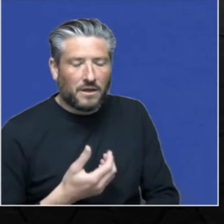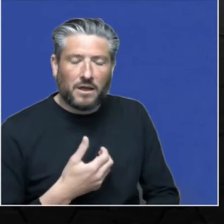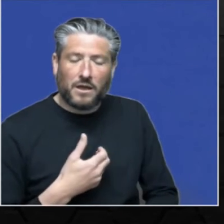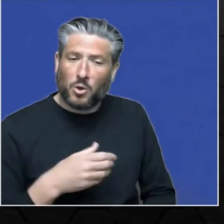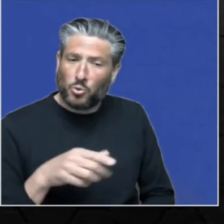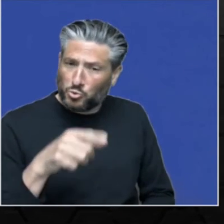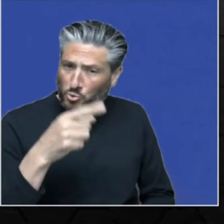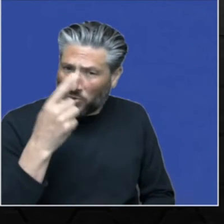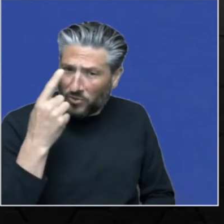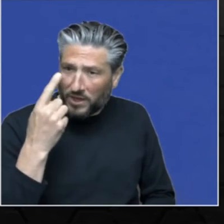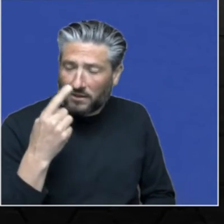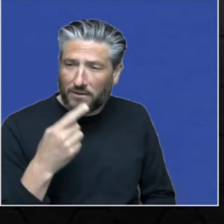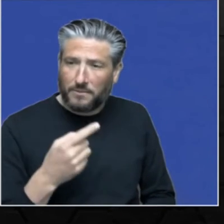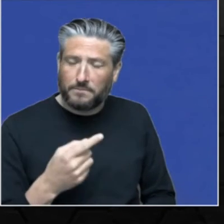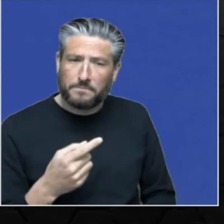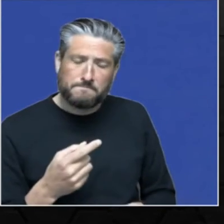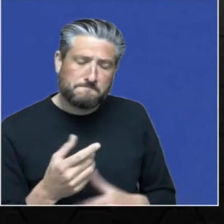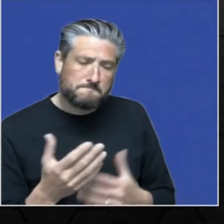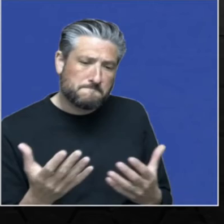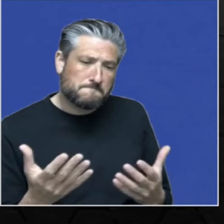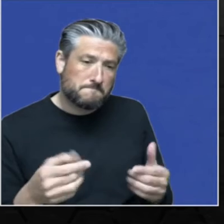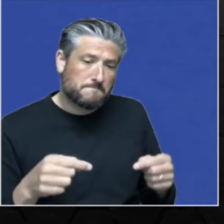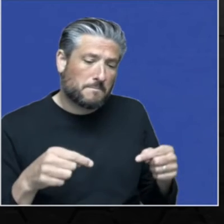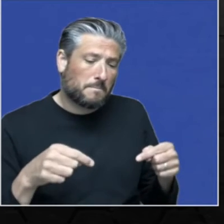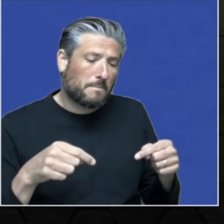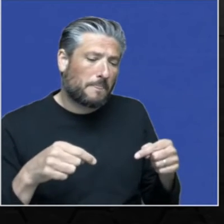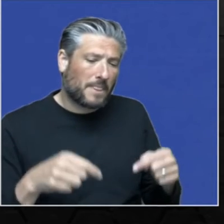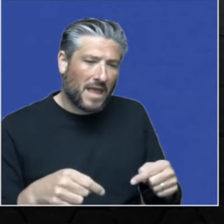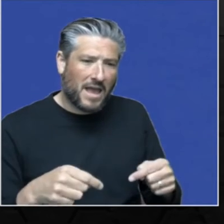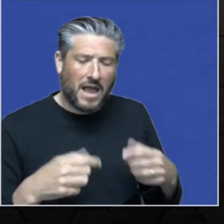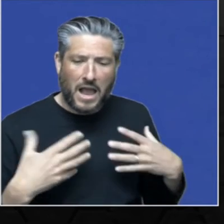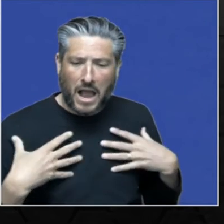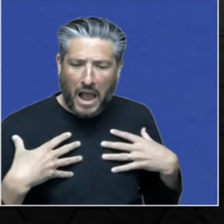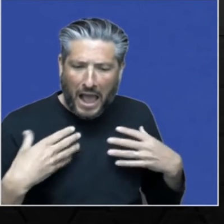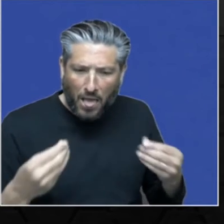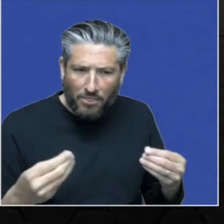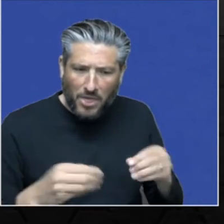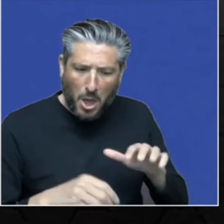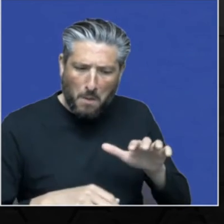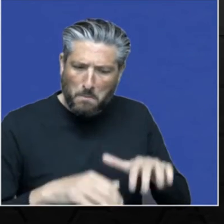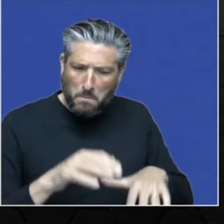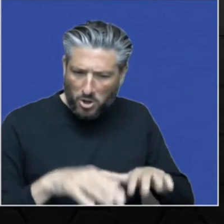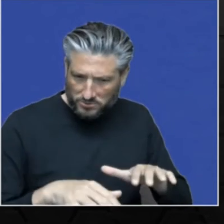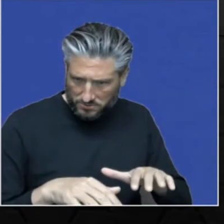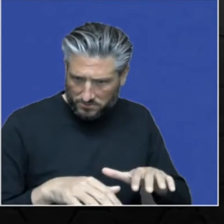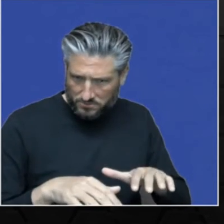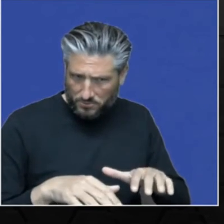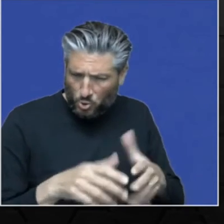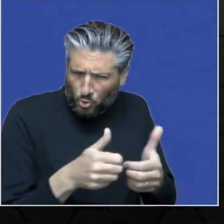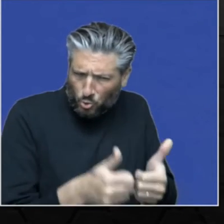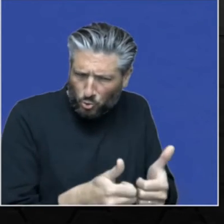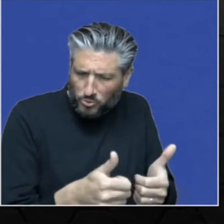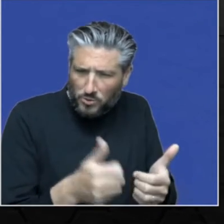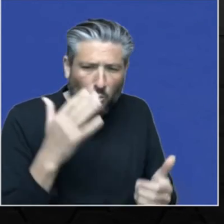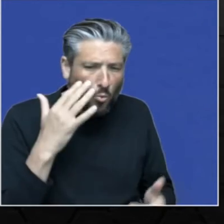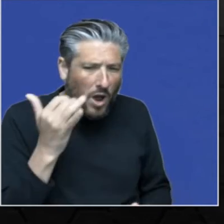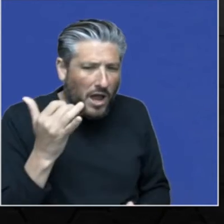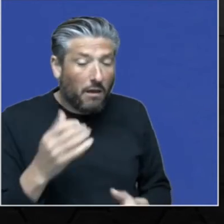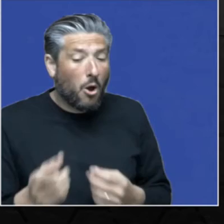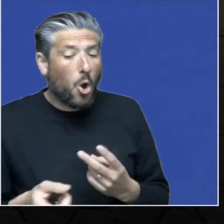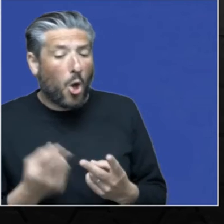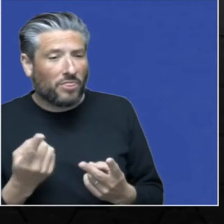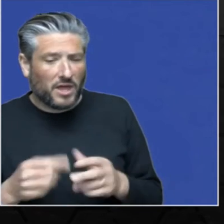like the main difference when we're talking about a health bot versus an ordinary chat bot? Okay, yes. So I think the most